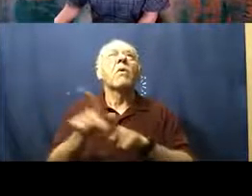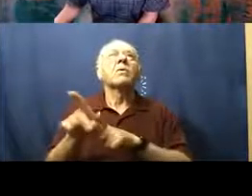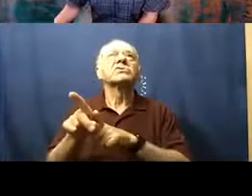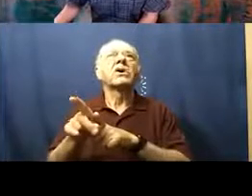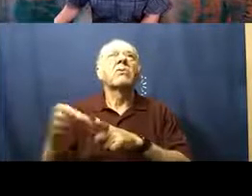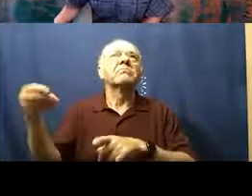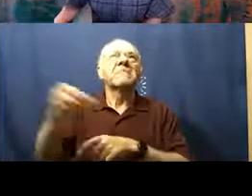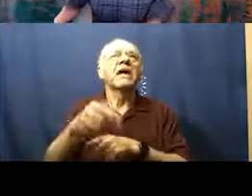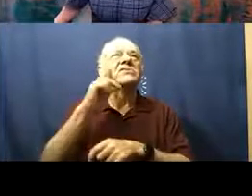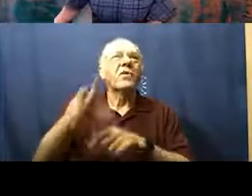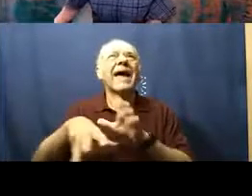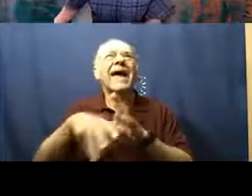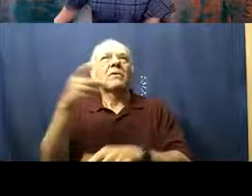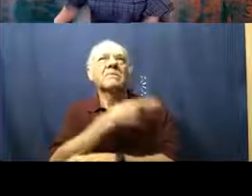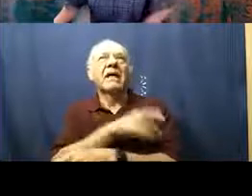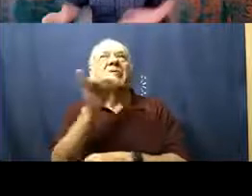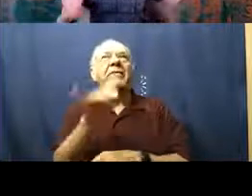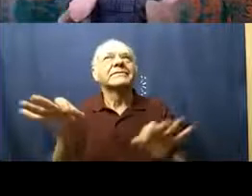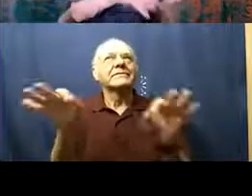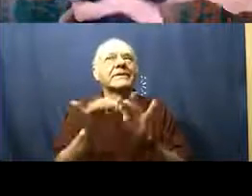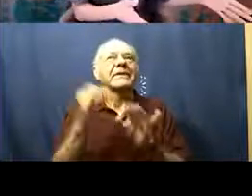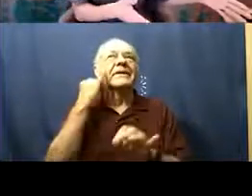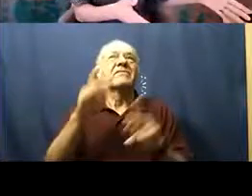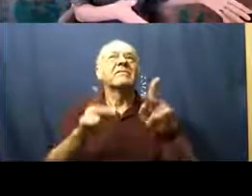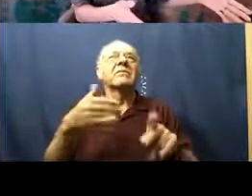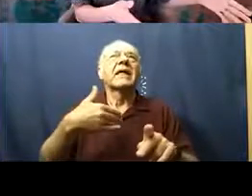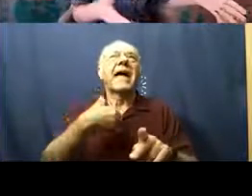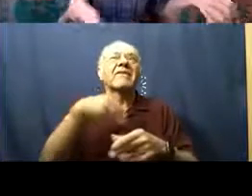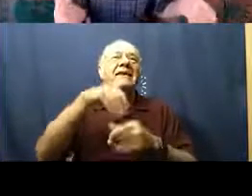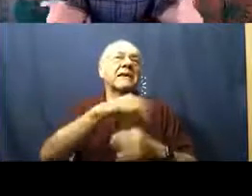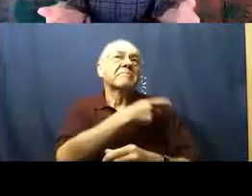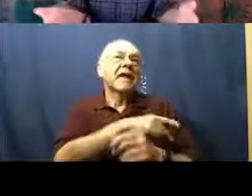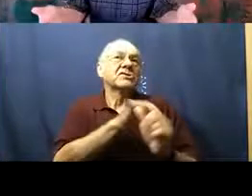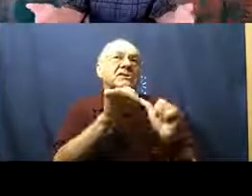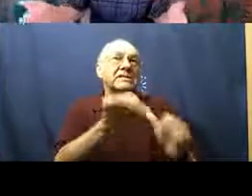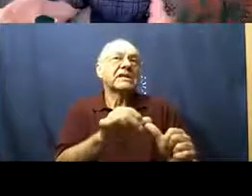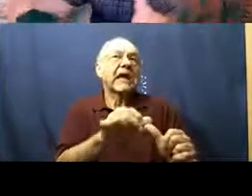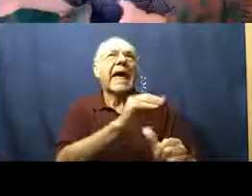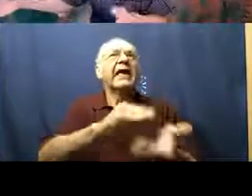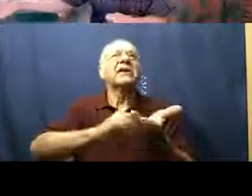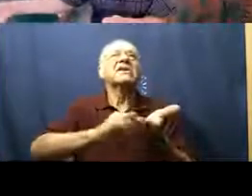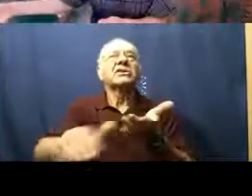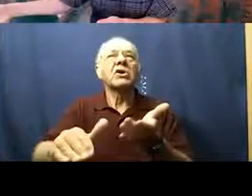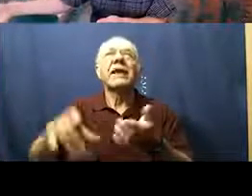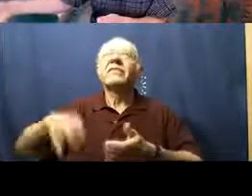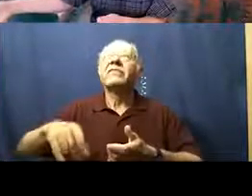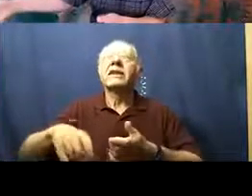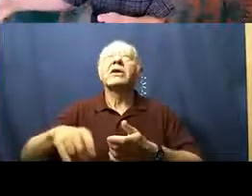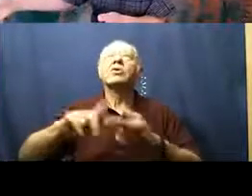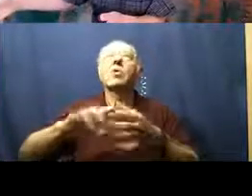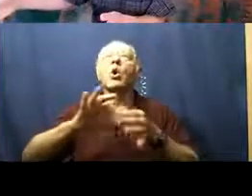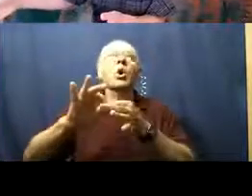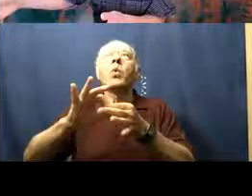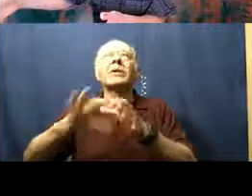outpatient services. That matters when someone has an inpatient stay and they're discharging and they need to coordinate